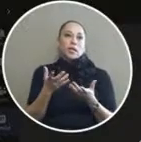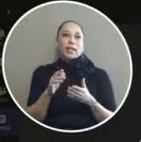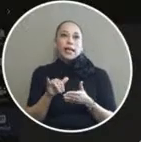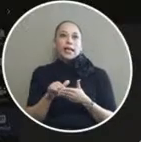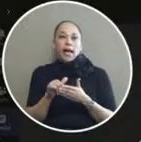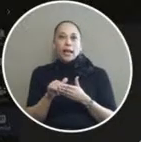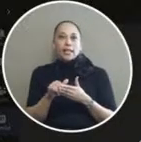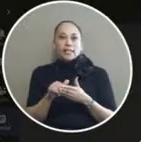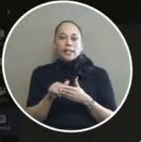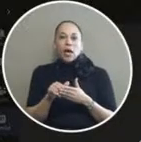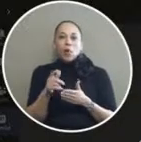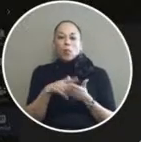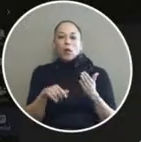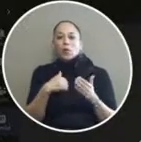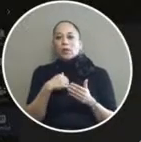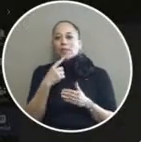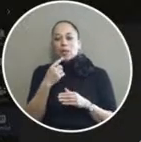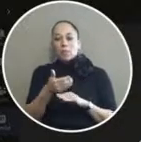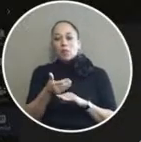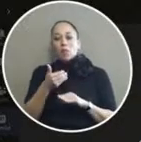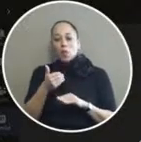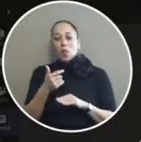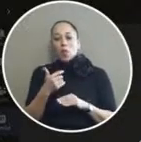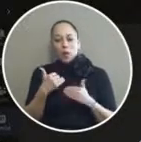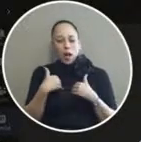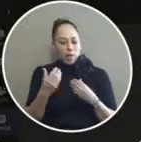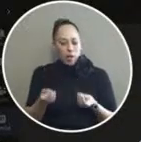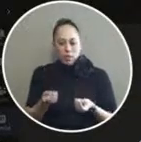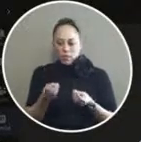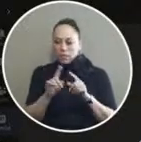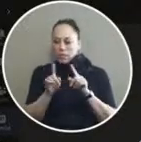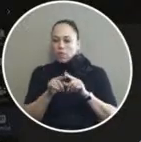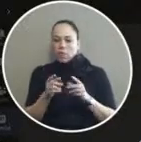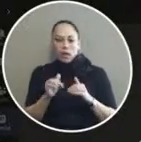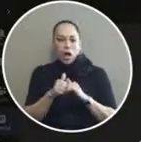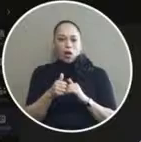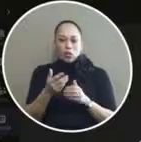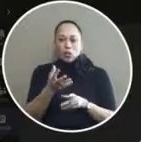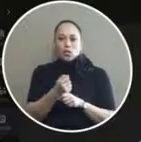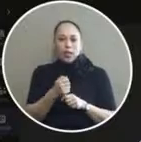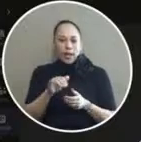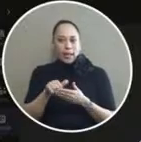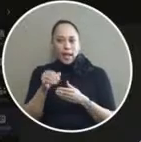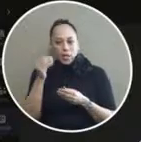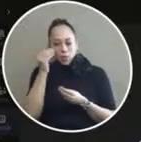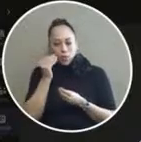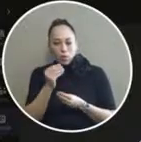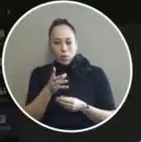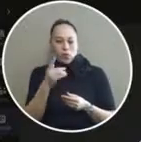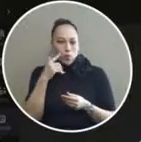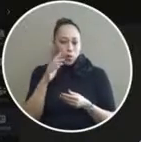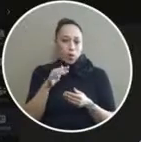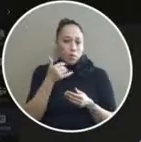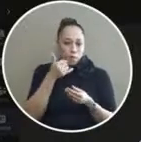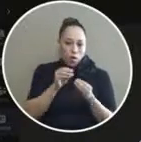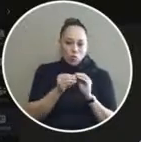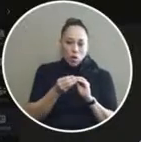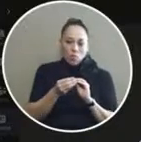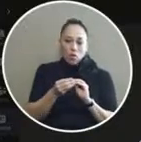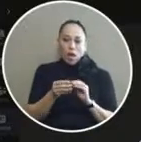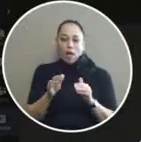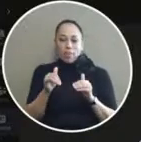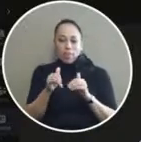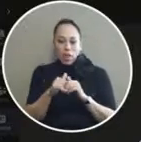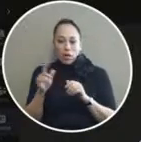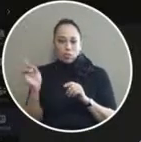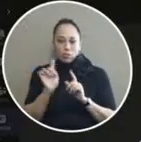Dion covered a lot of that earlier. We got numerous ways to get the information in through the PD non-emergency number. And so they're actually getting dispatched